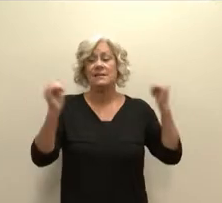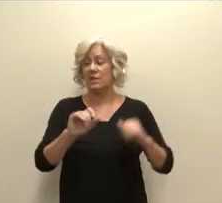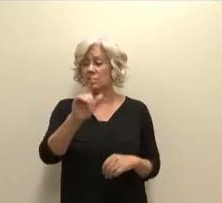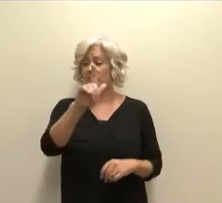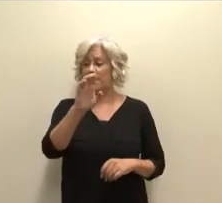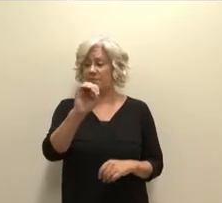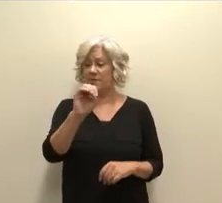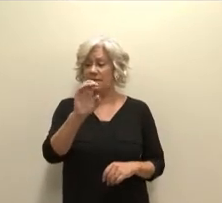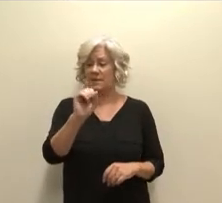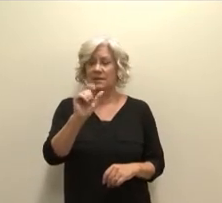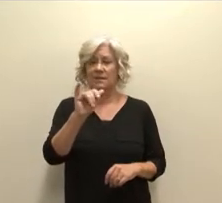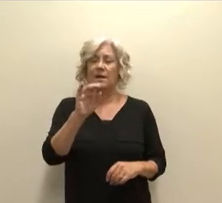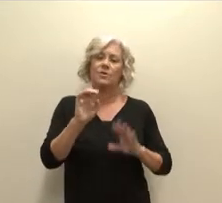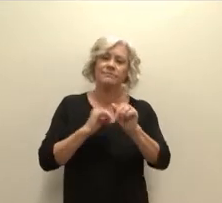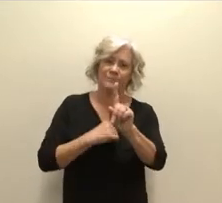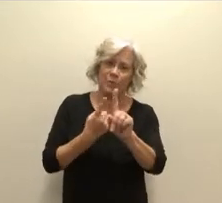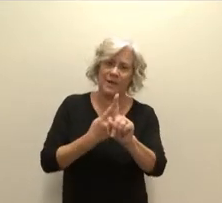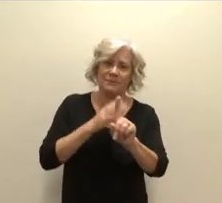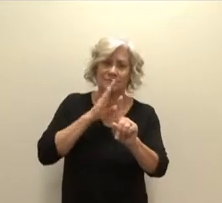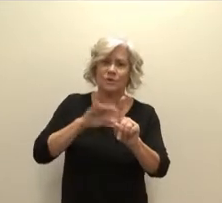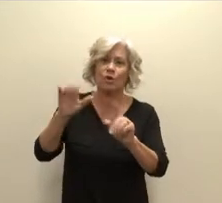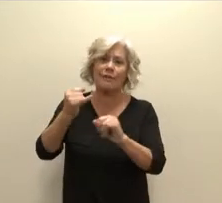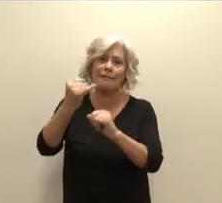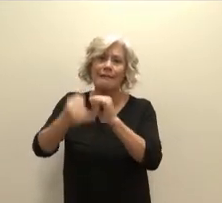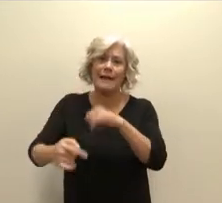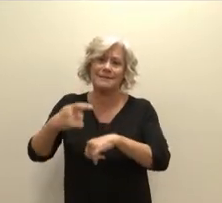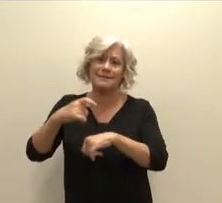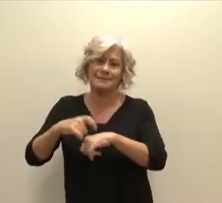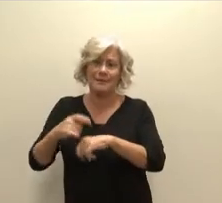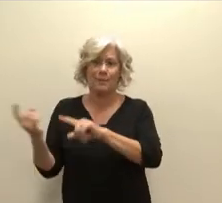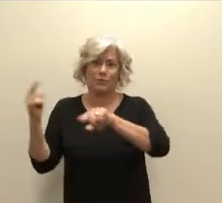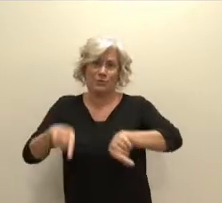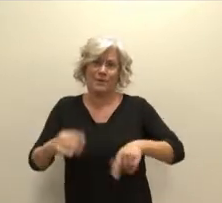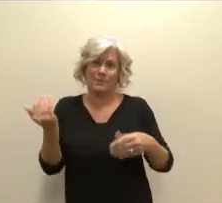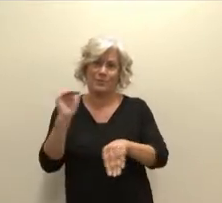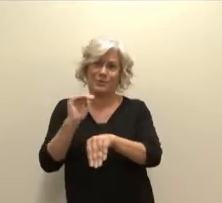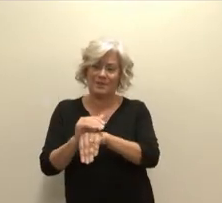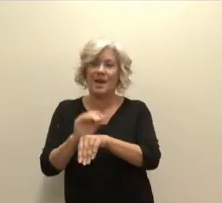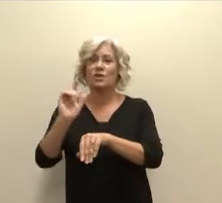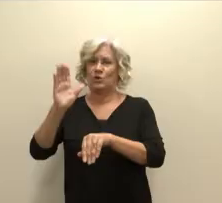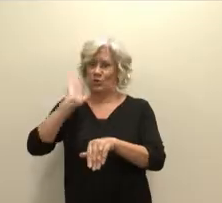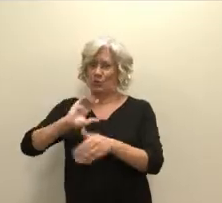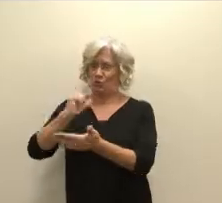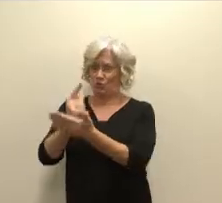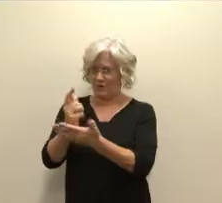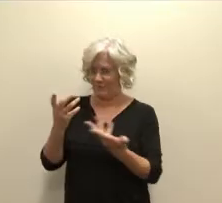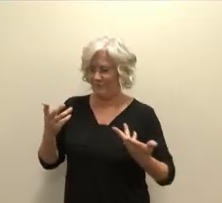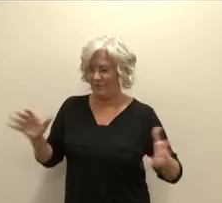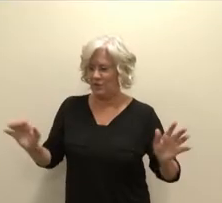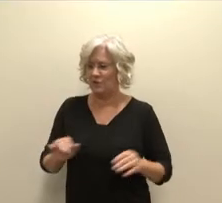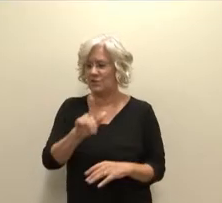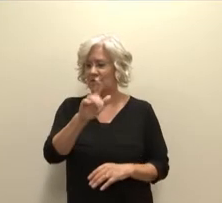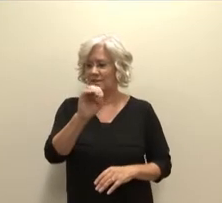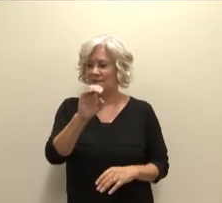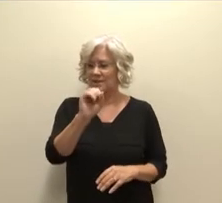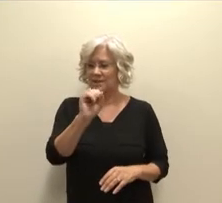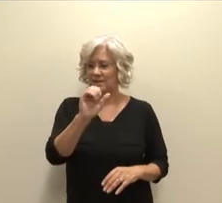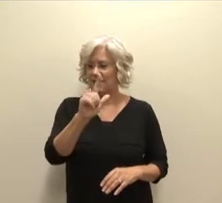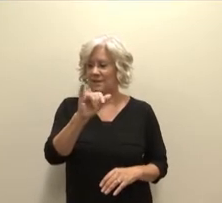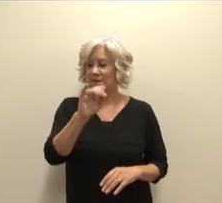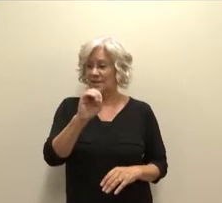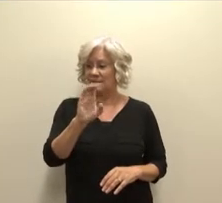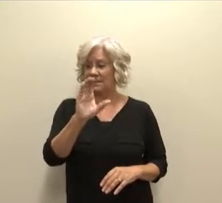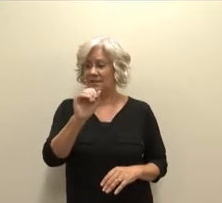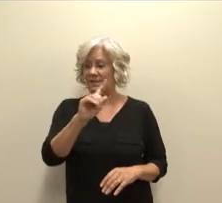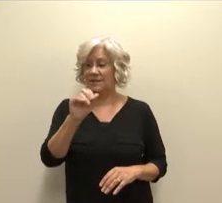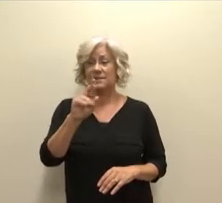Next, for what unfortunately will be her last time at special recognitions because she's a graduate, Leslie Cazares, who graduated from